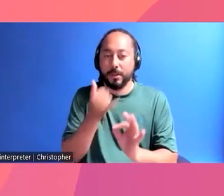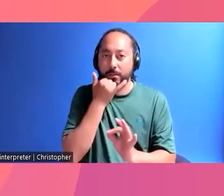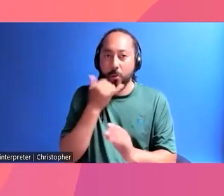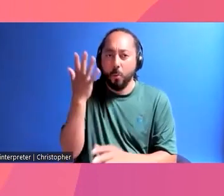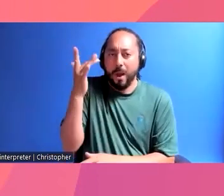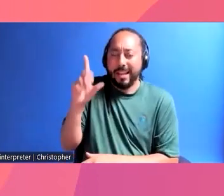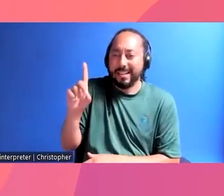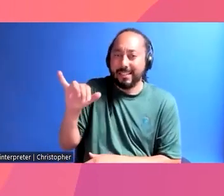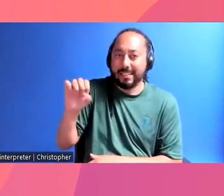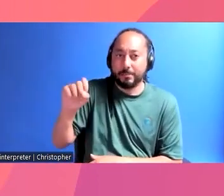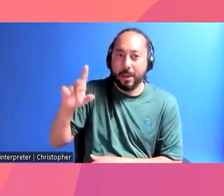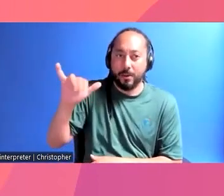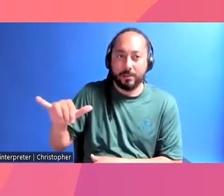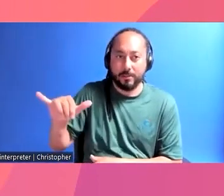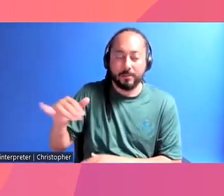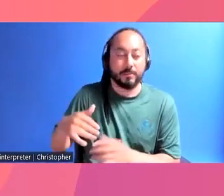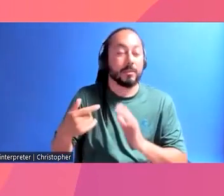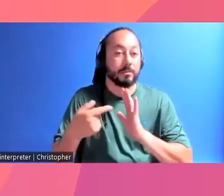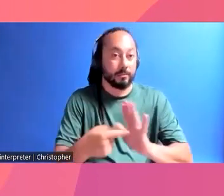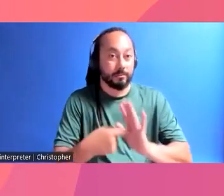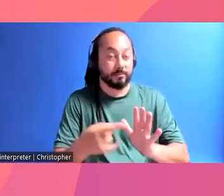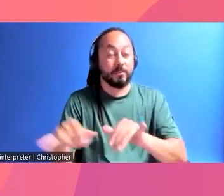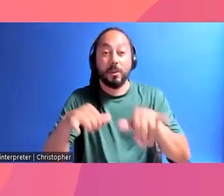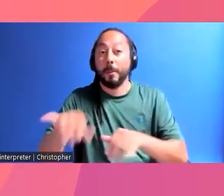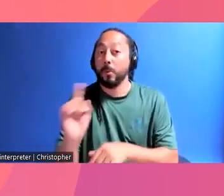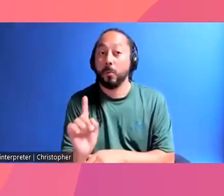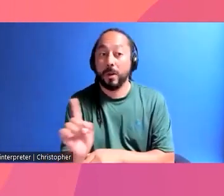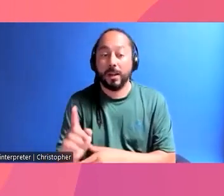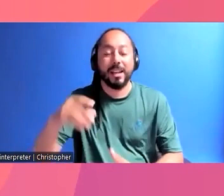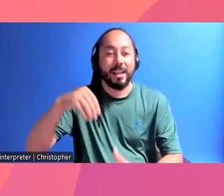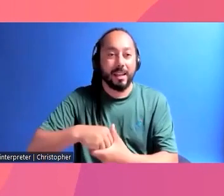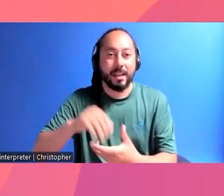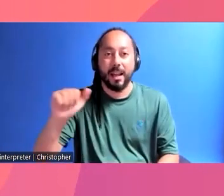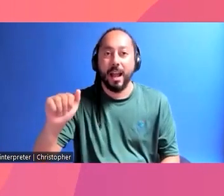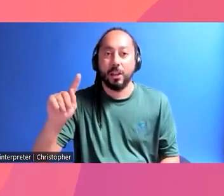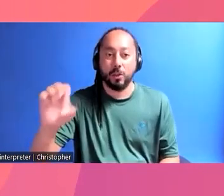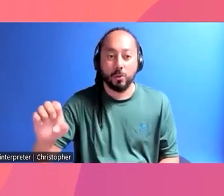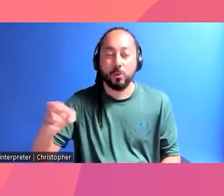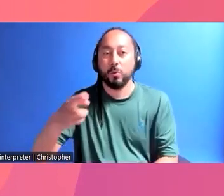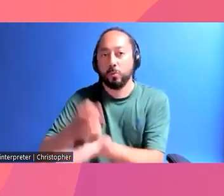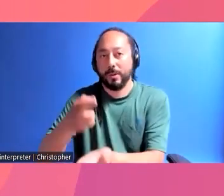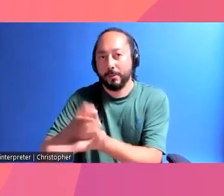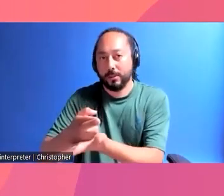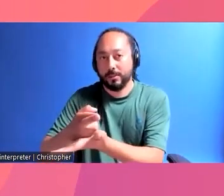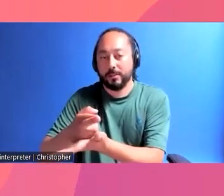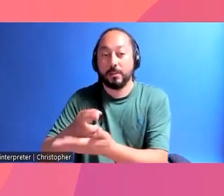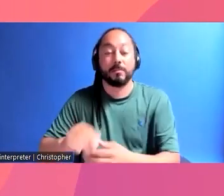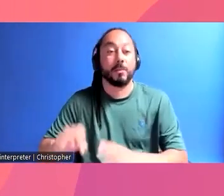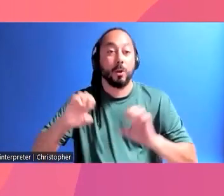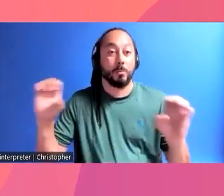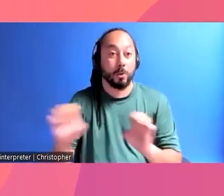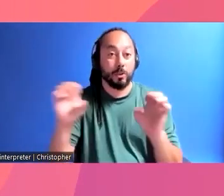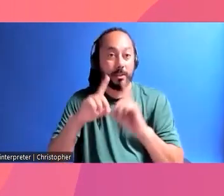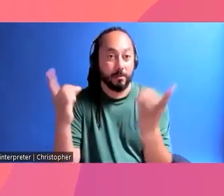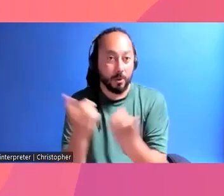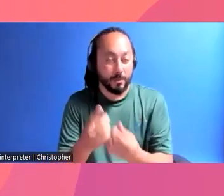top 3 most common care settings were in acute inpatient rehabilitation, emergency departments,